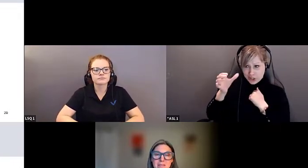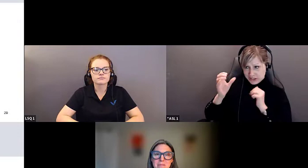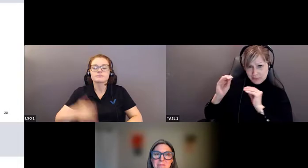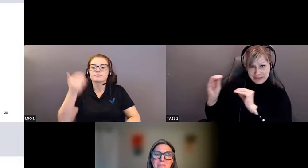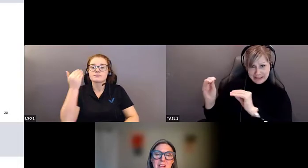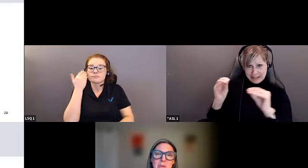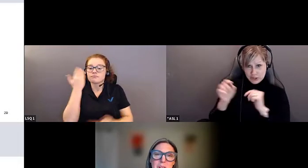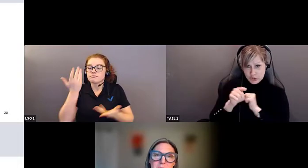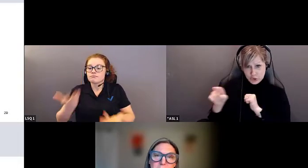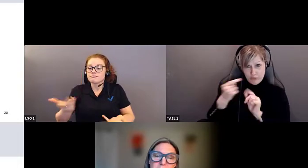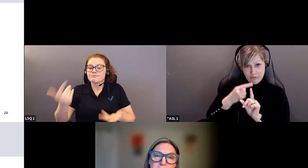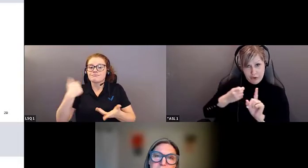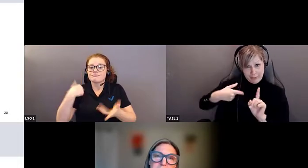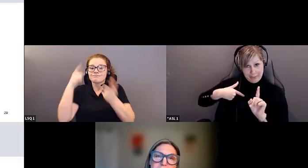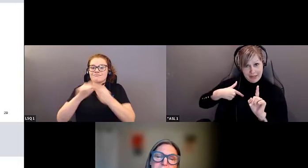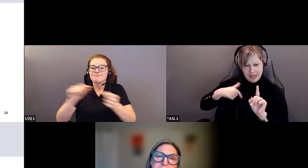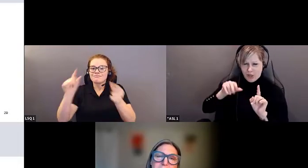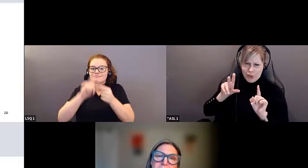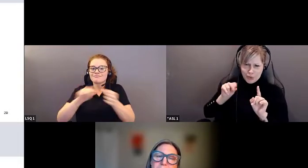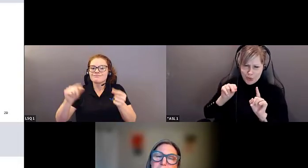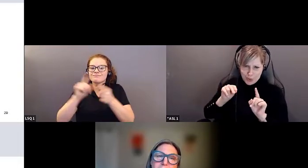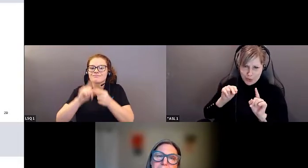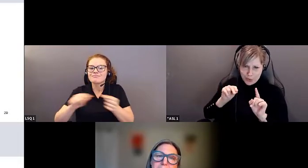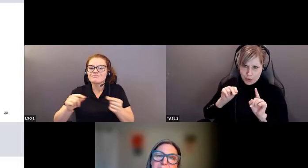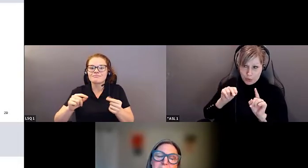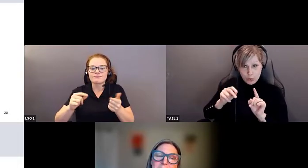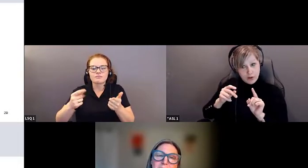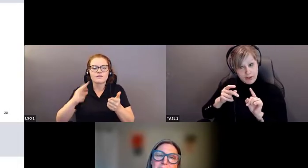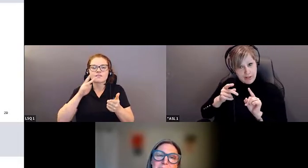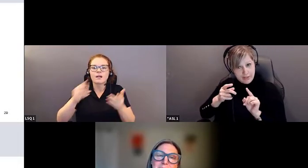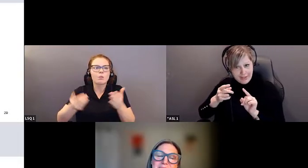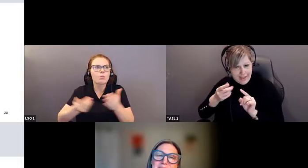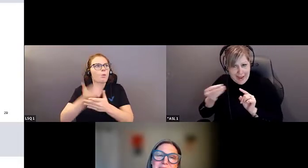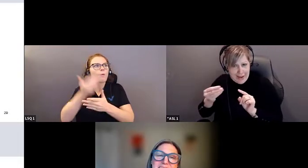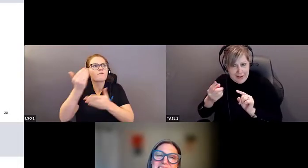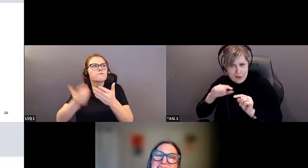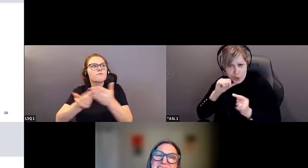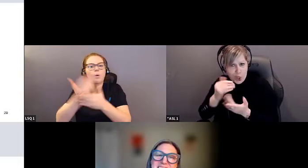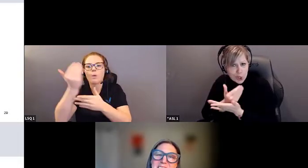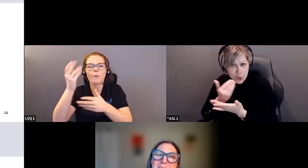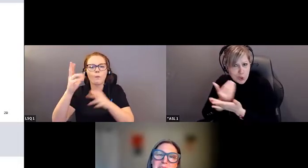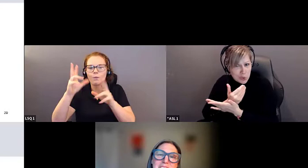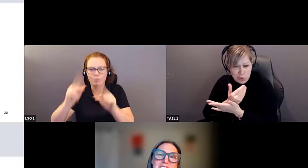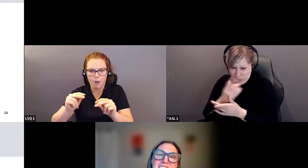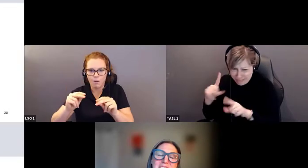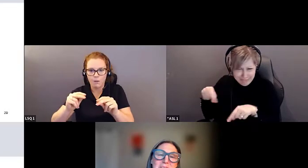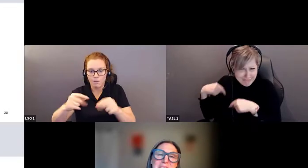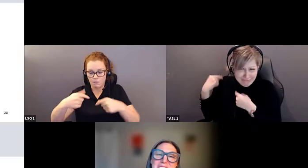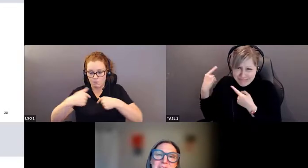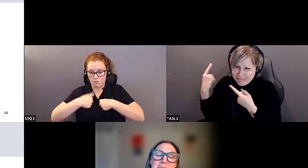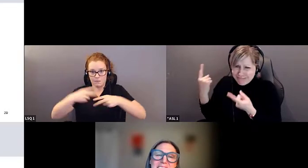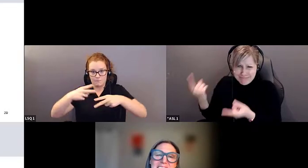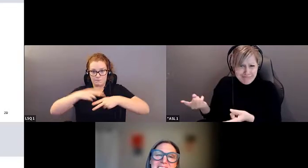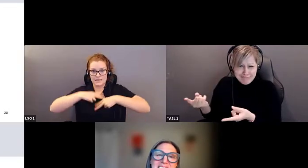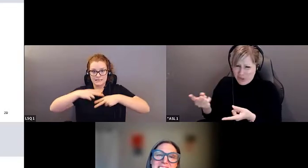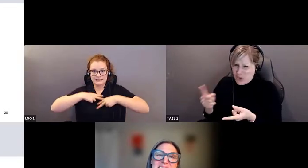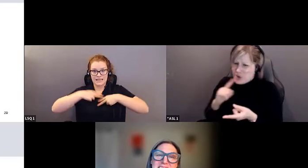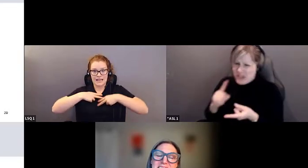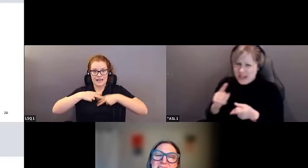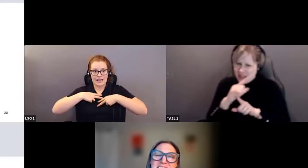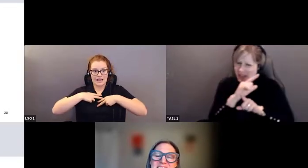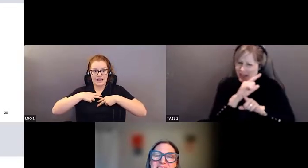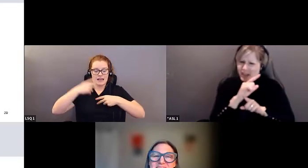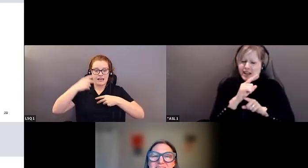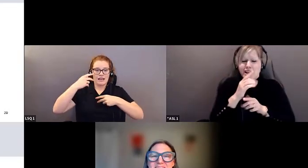mine and they're not new. They're not mine and they're not new. These are ideas that come from a genealogy of Black and